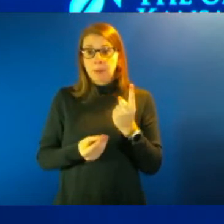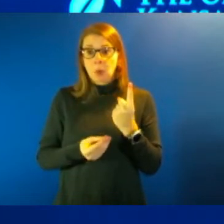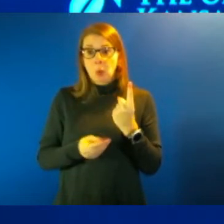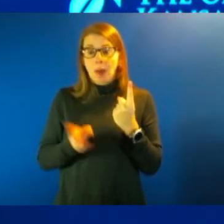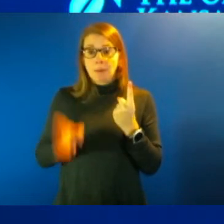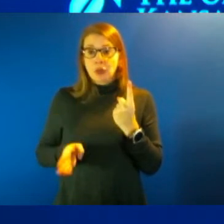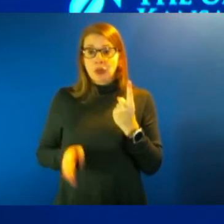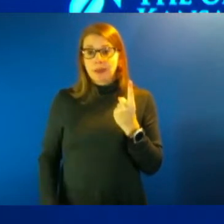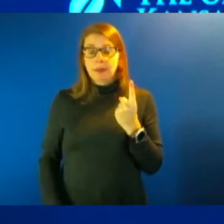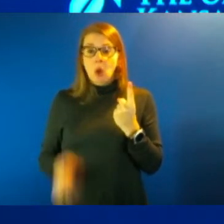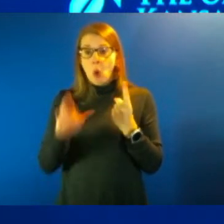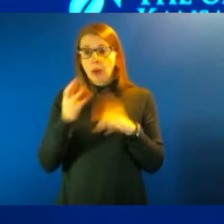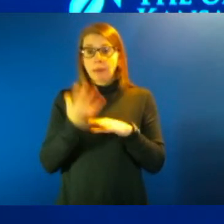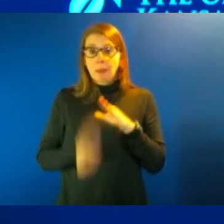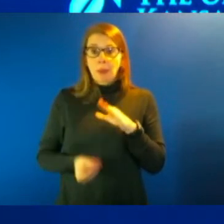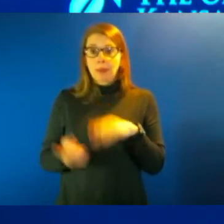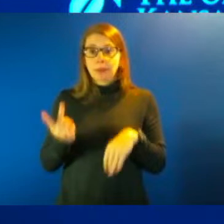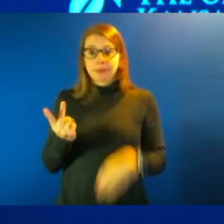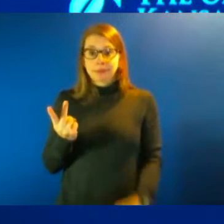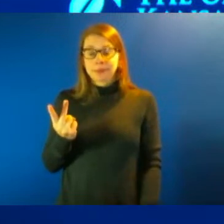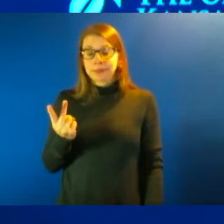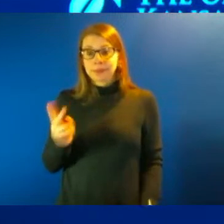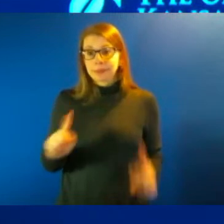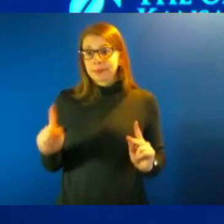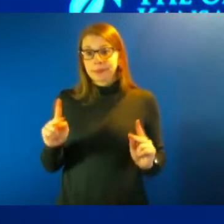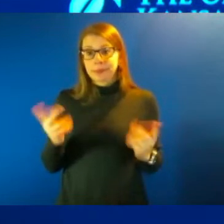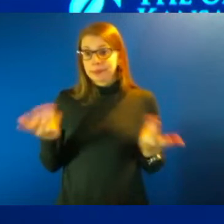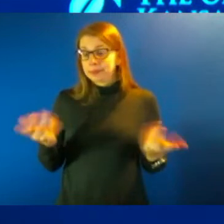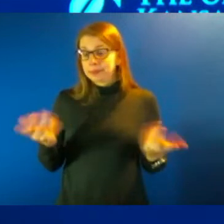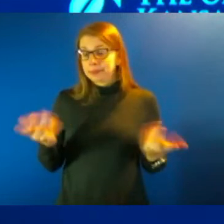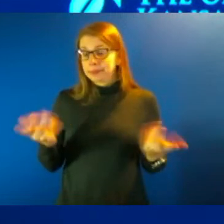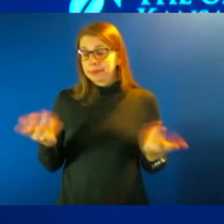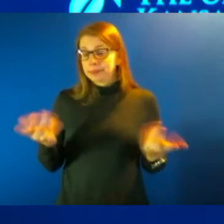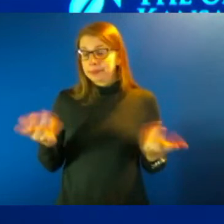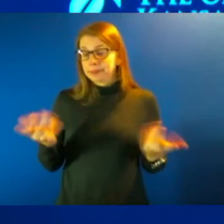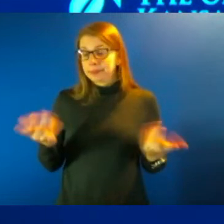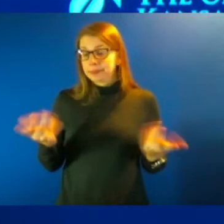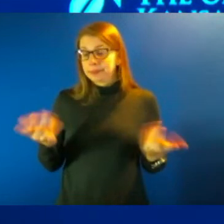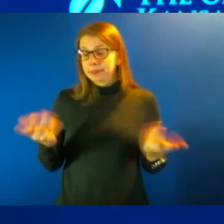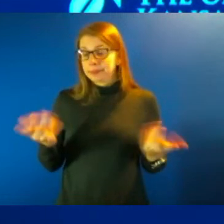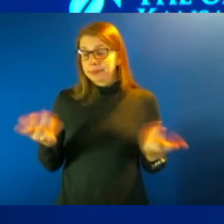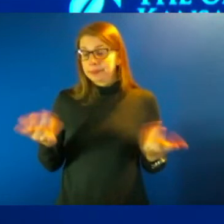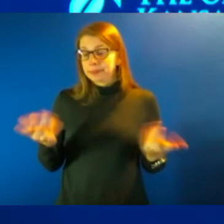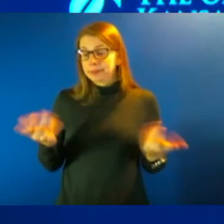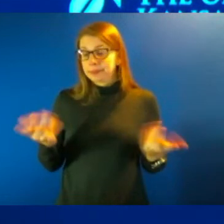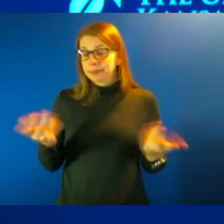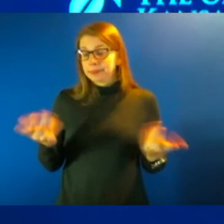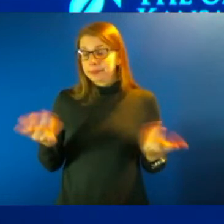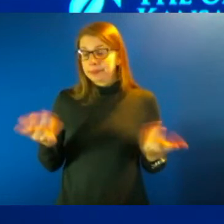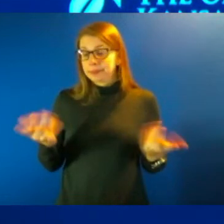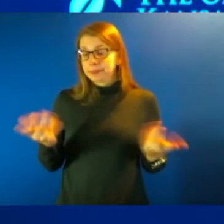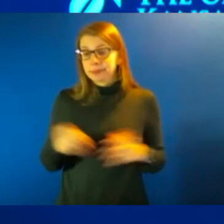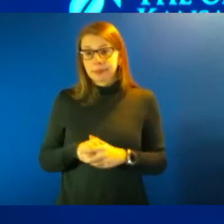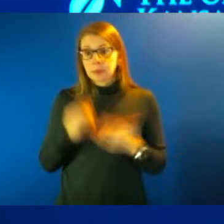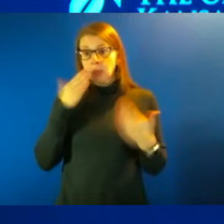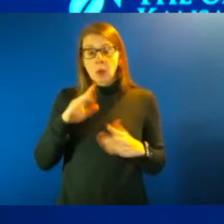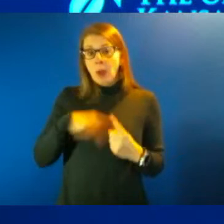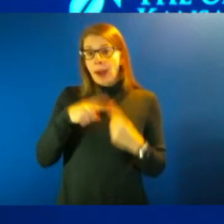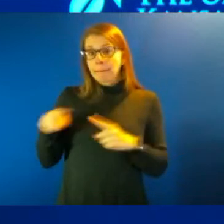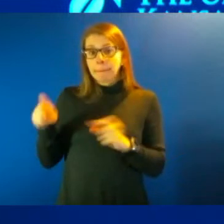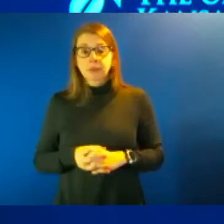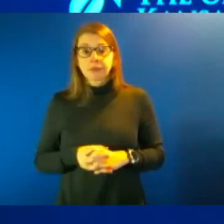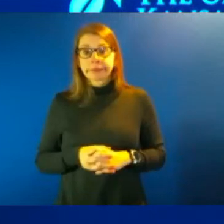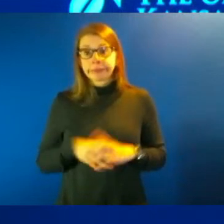or N-2? And you don't know when that can happen, but how will you feel if that happened in your home, with